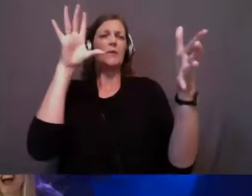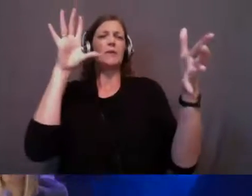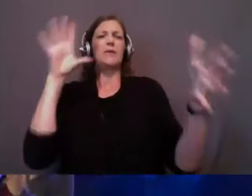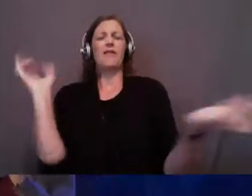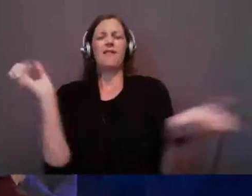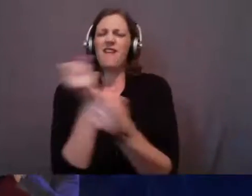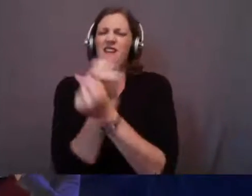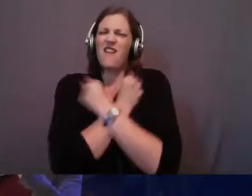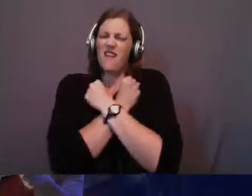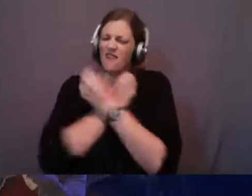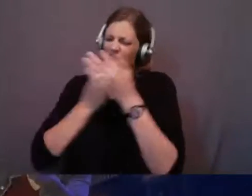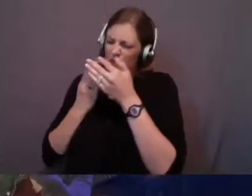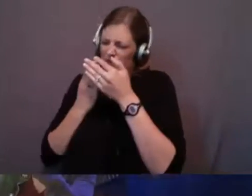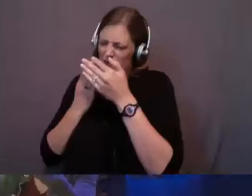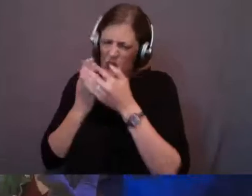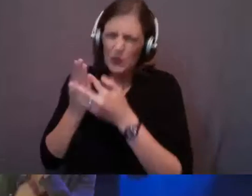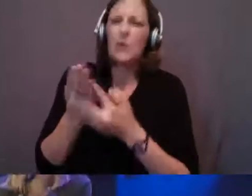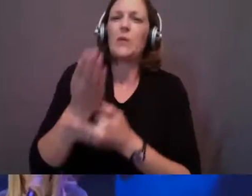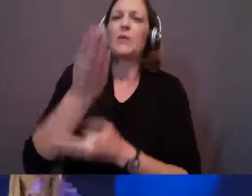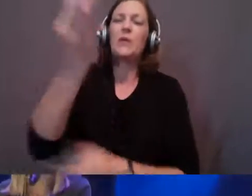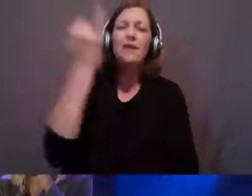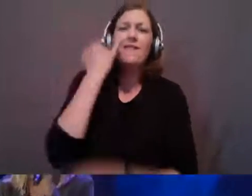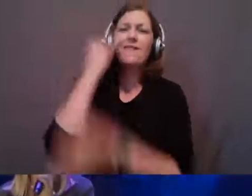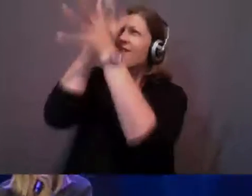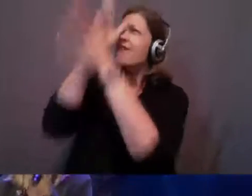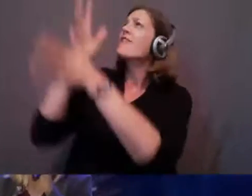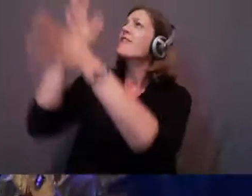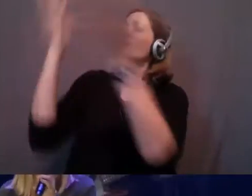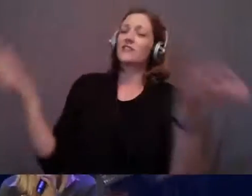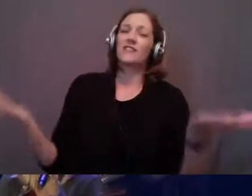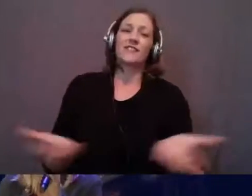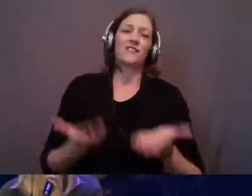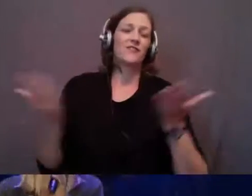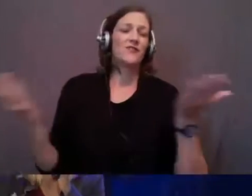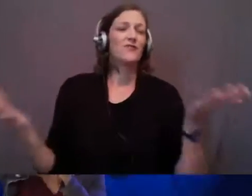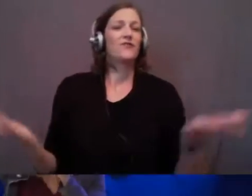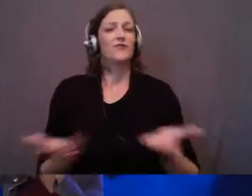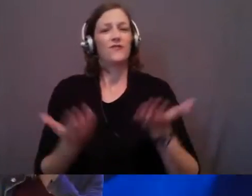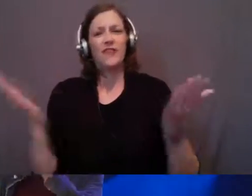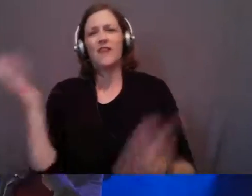Breaking through when the Father's in the room.